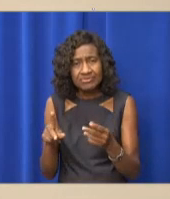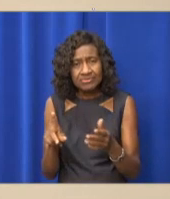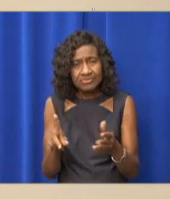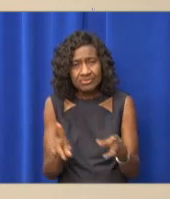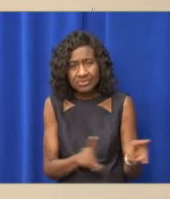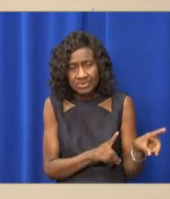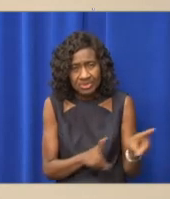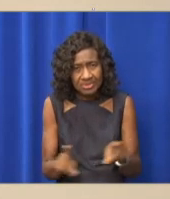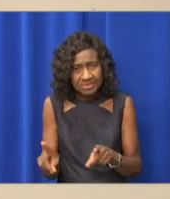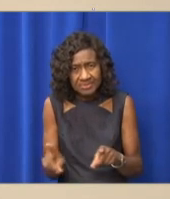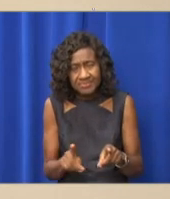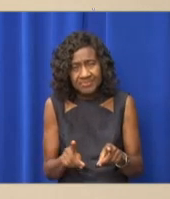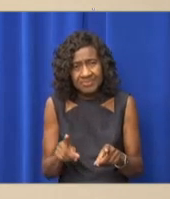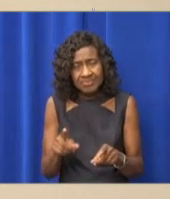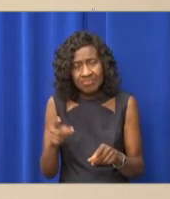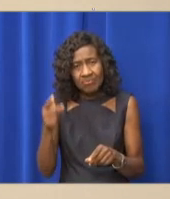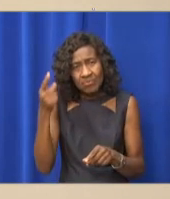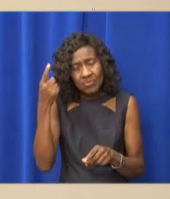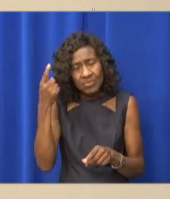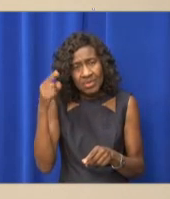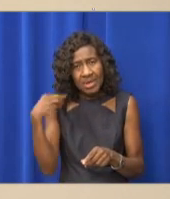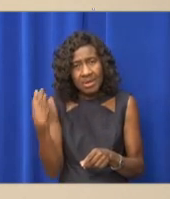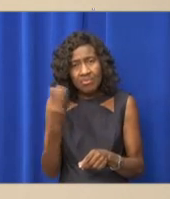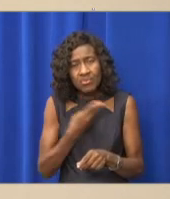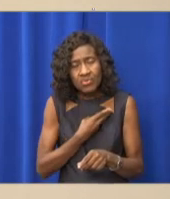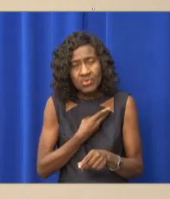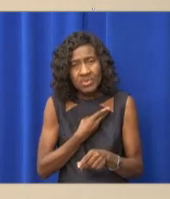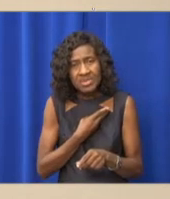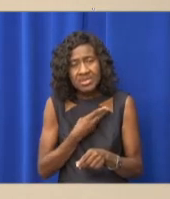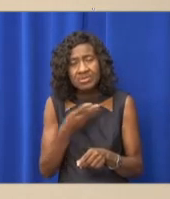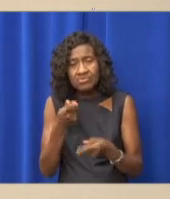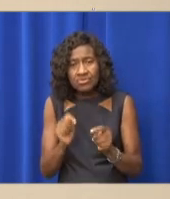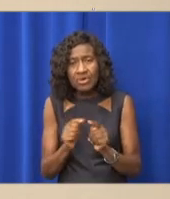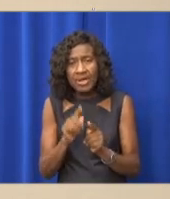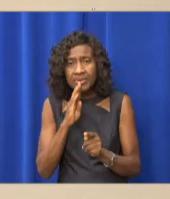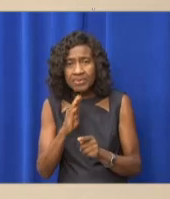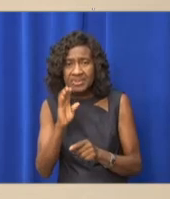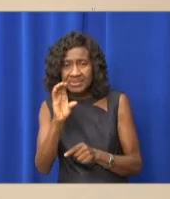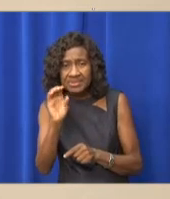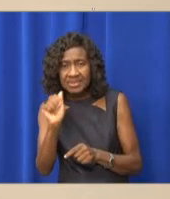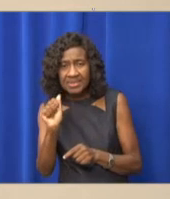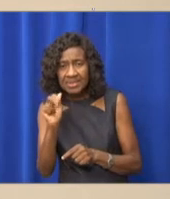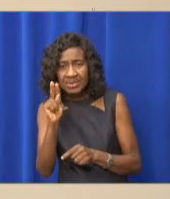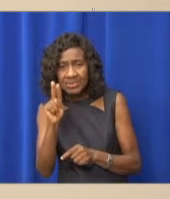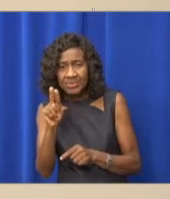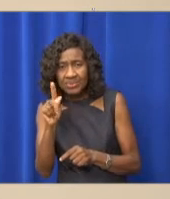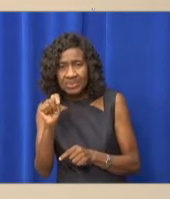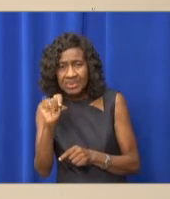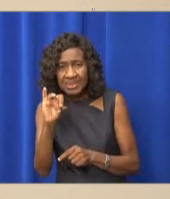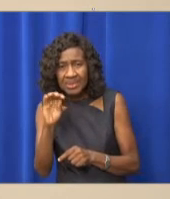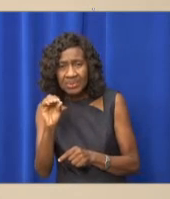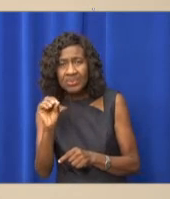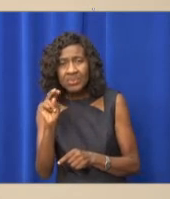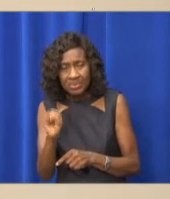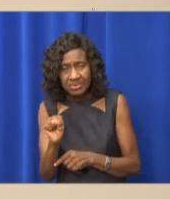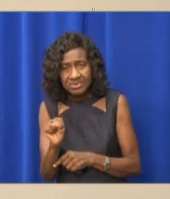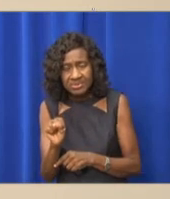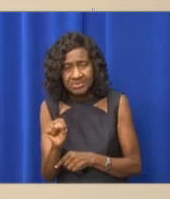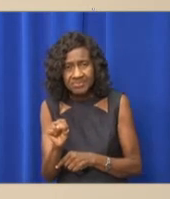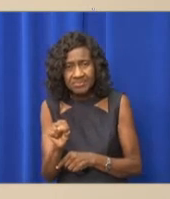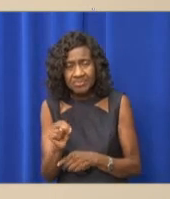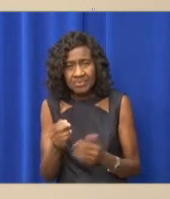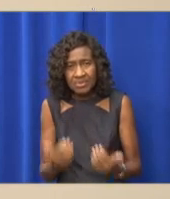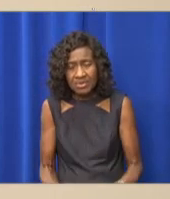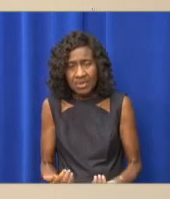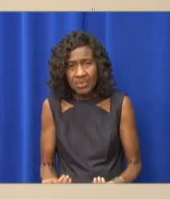we've erred on the side of caution all along. And thus, at this point, Cayman is not in the position of